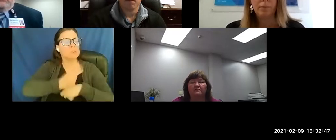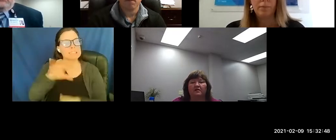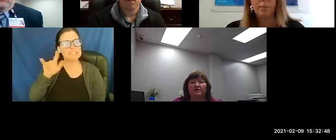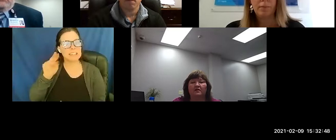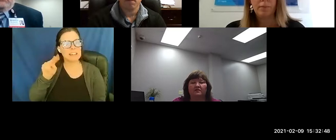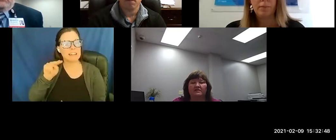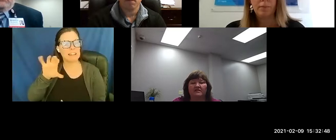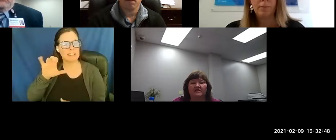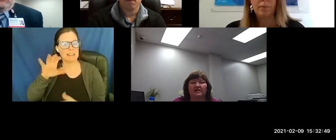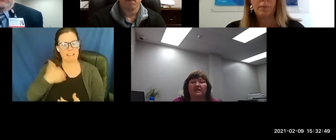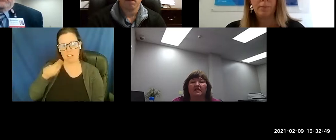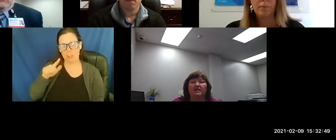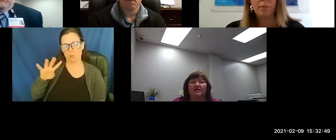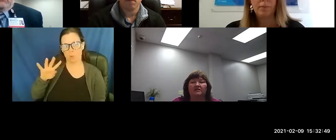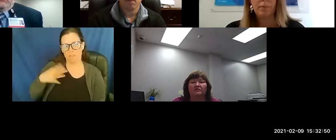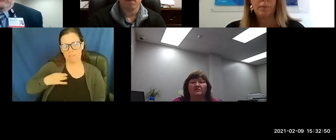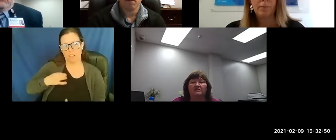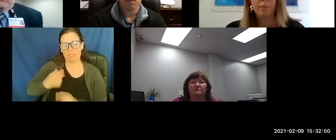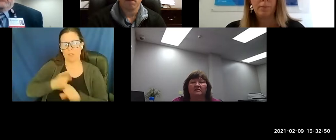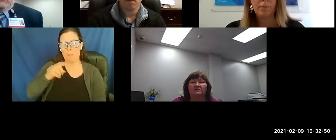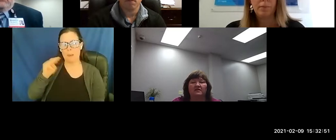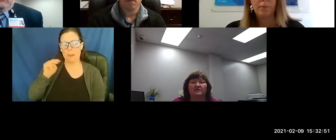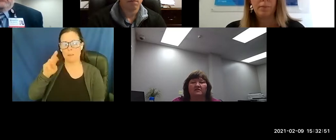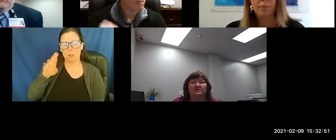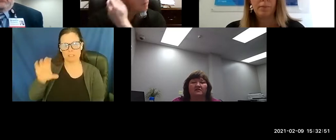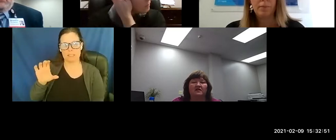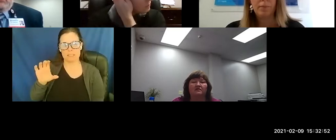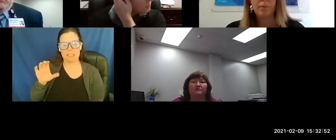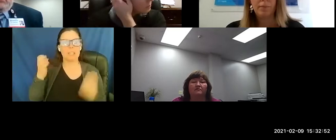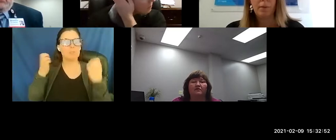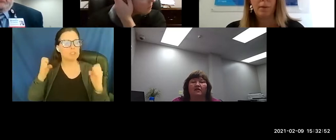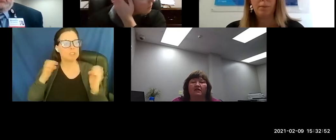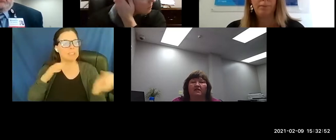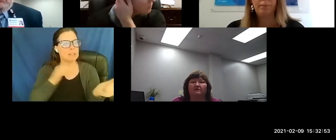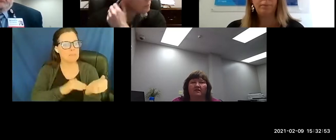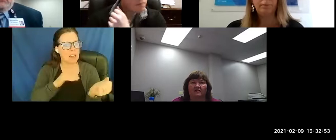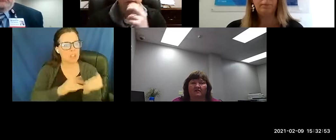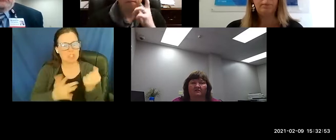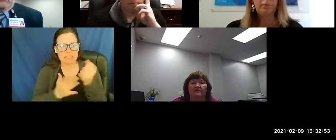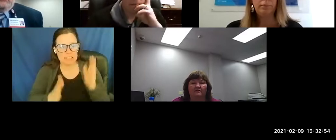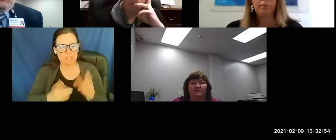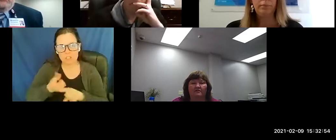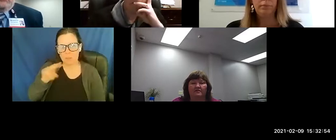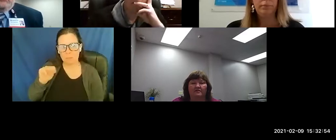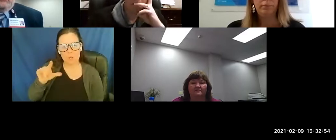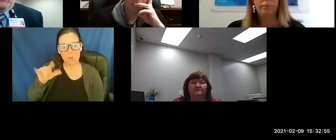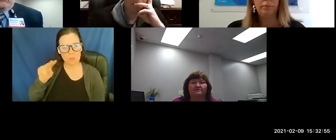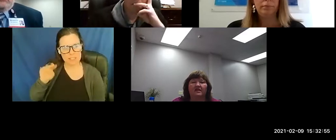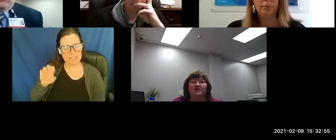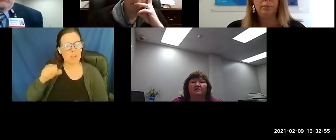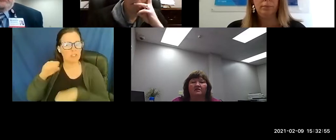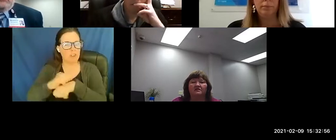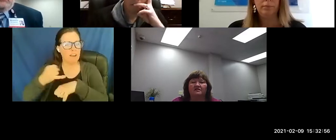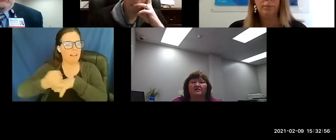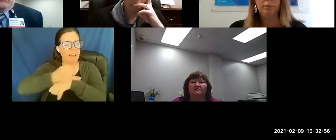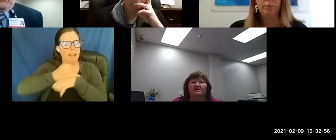from our MRC and emergency medical technicians from the Moline and Rock Island fire departments.